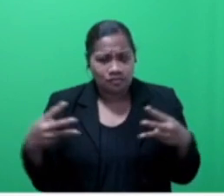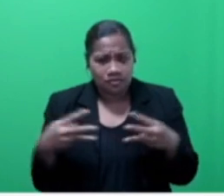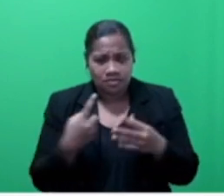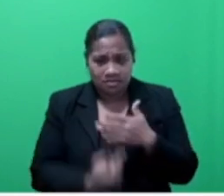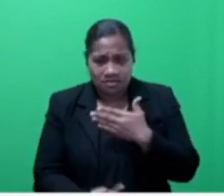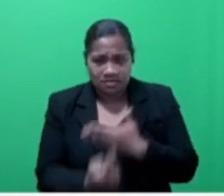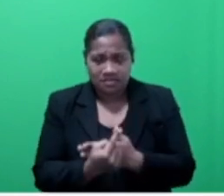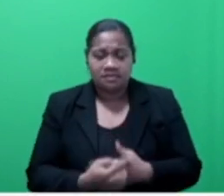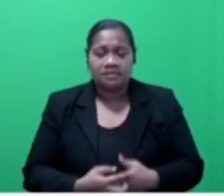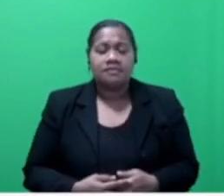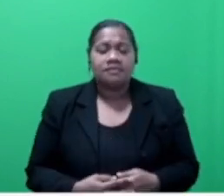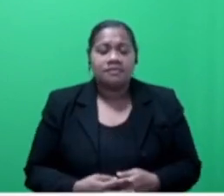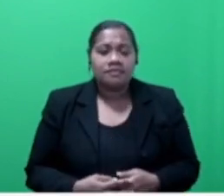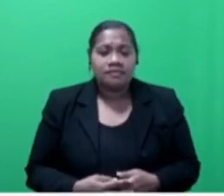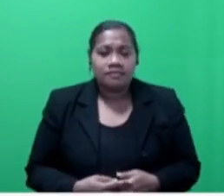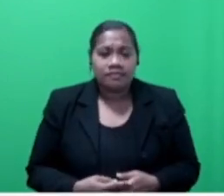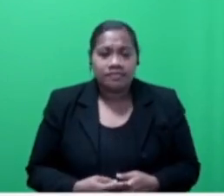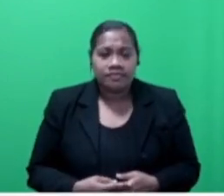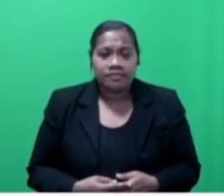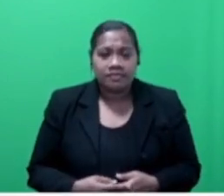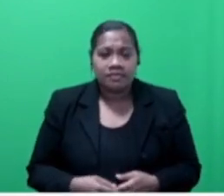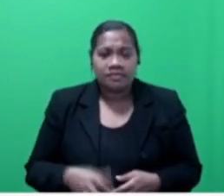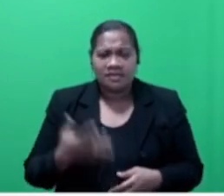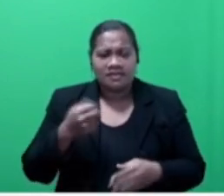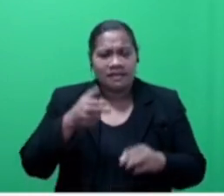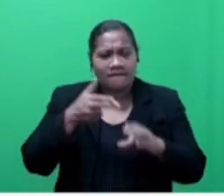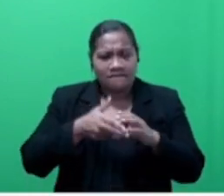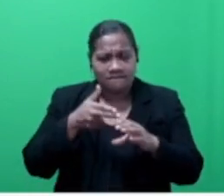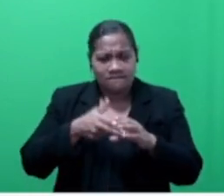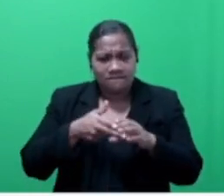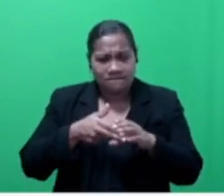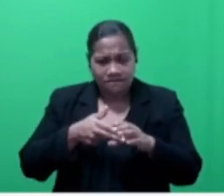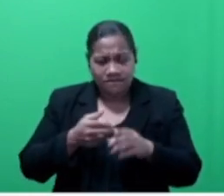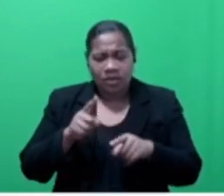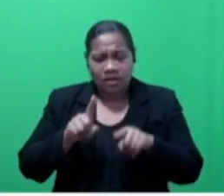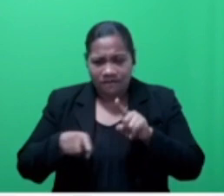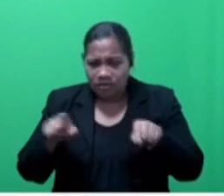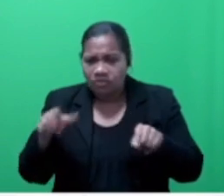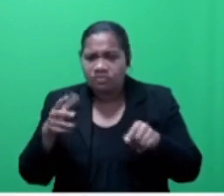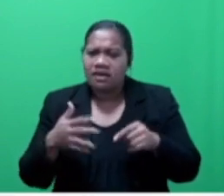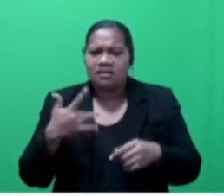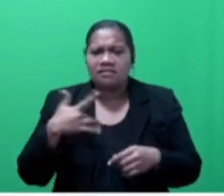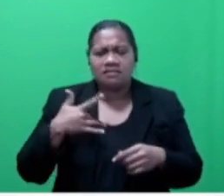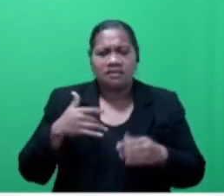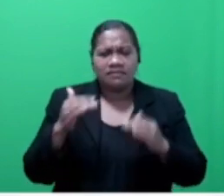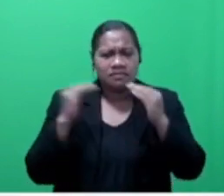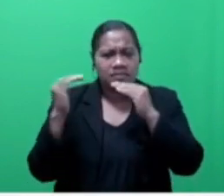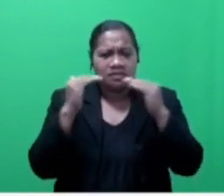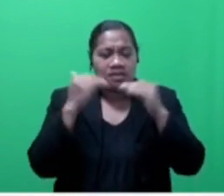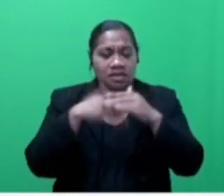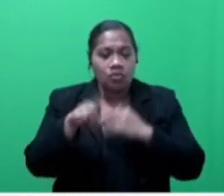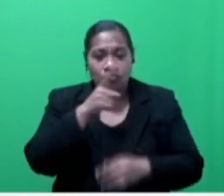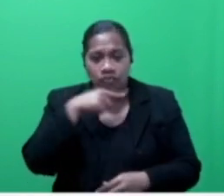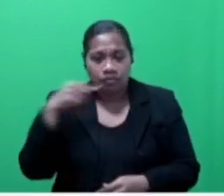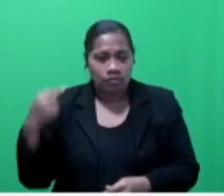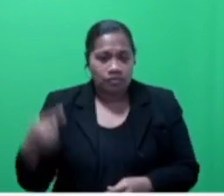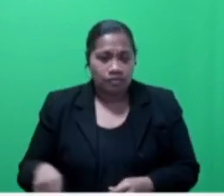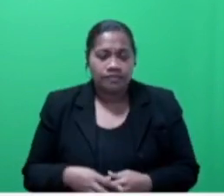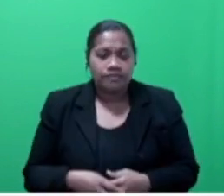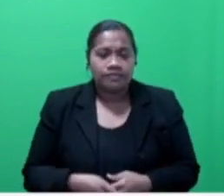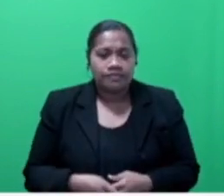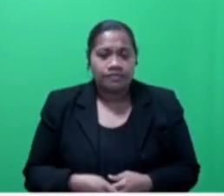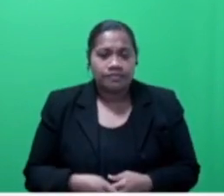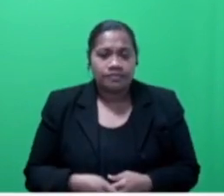sharp depreciation of the ruble has fueled inflation and lowered living standards in Russia. Countries with direct economic ties with Russia will